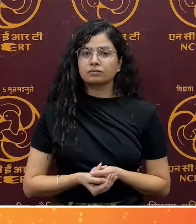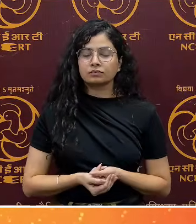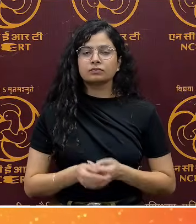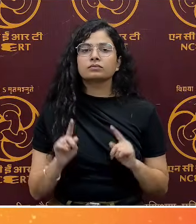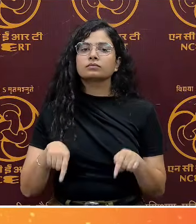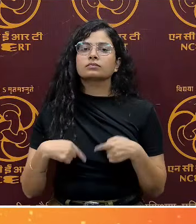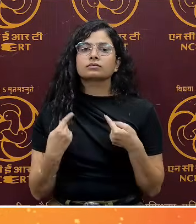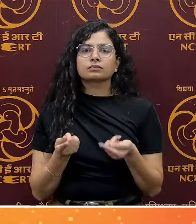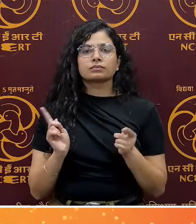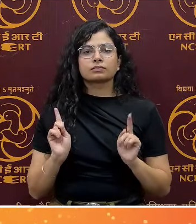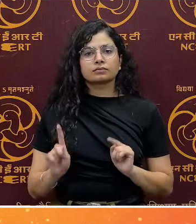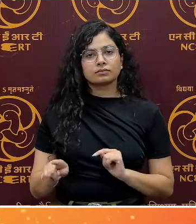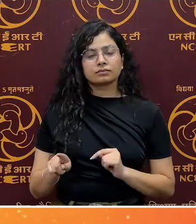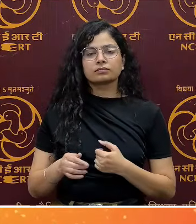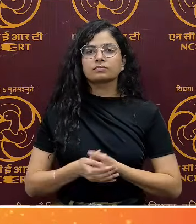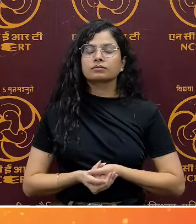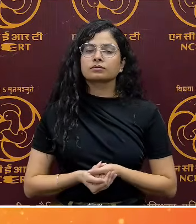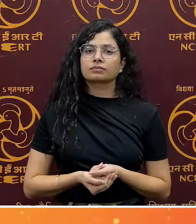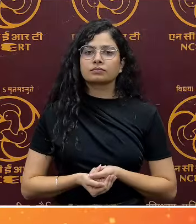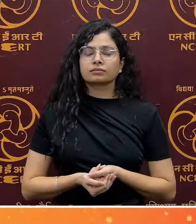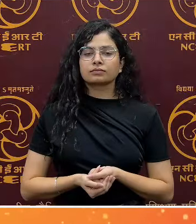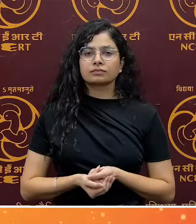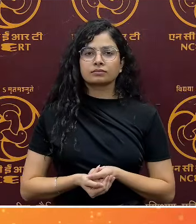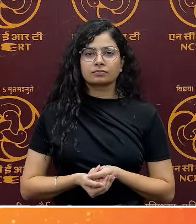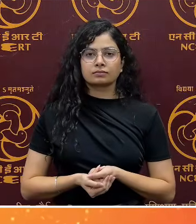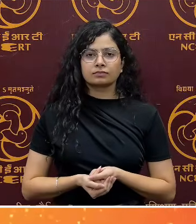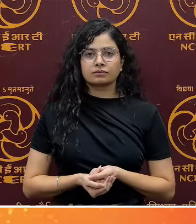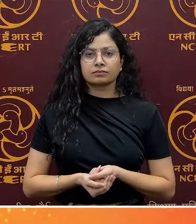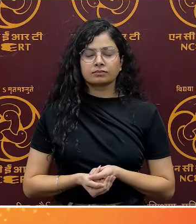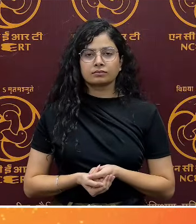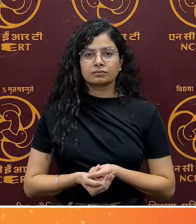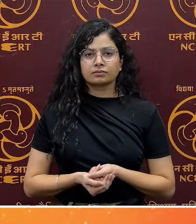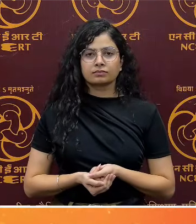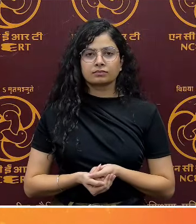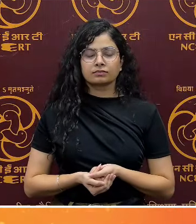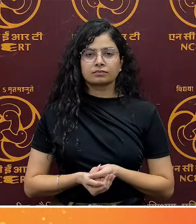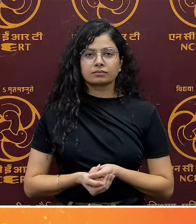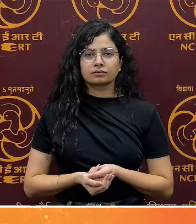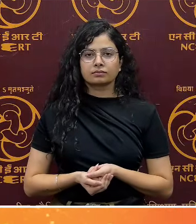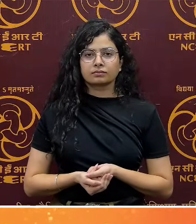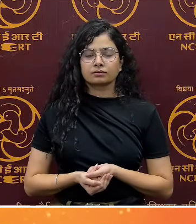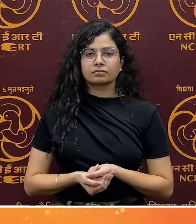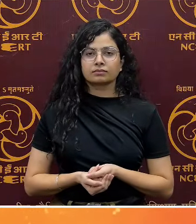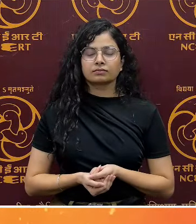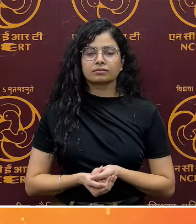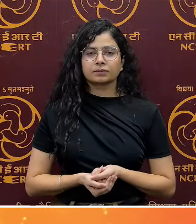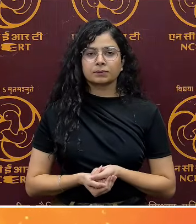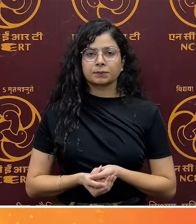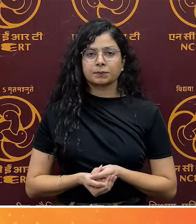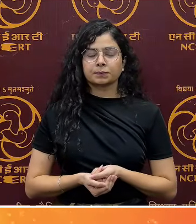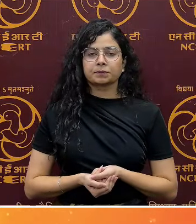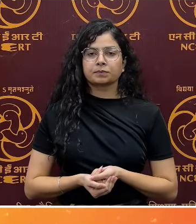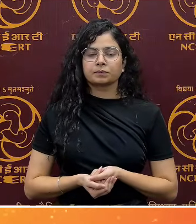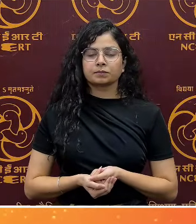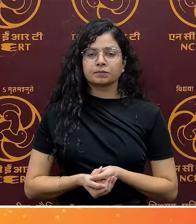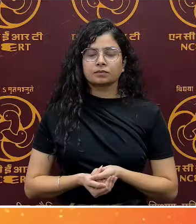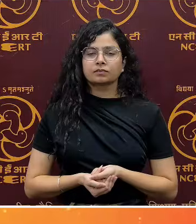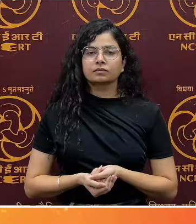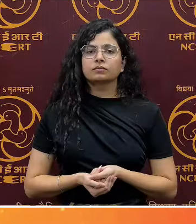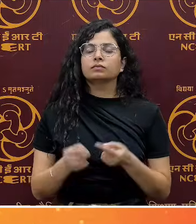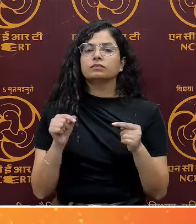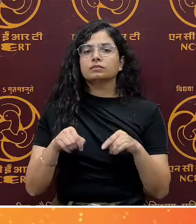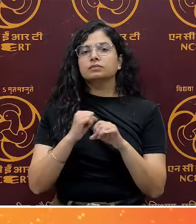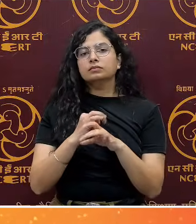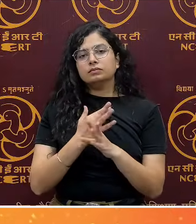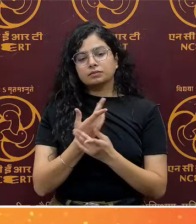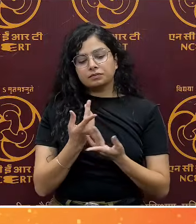next button. Now we will take these, we will make the series of, we will make the